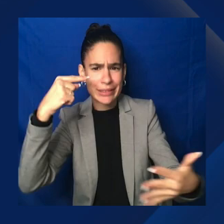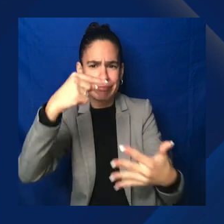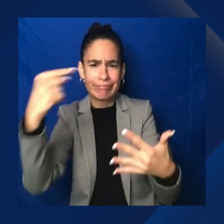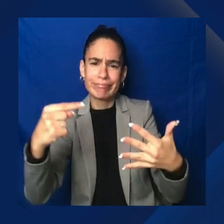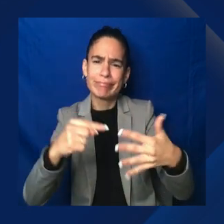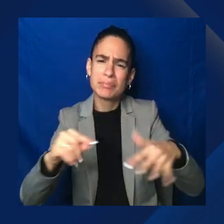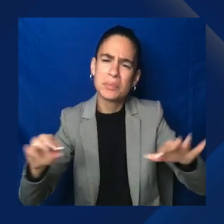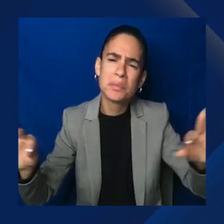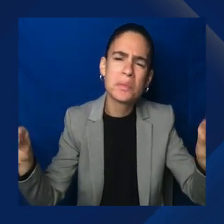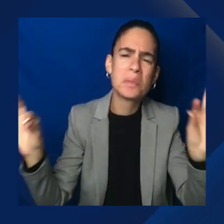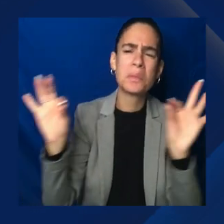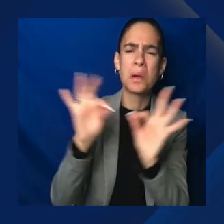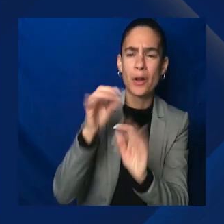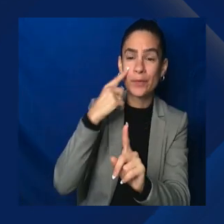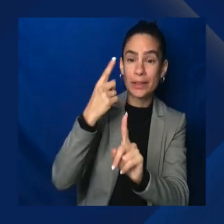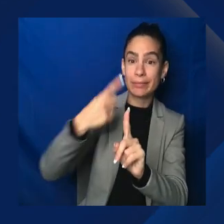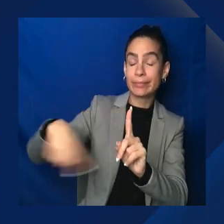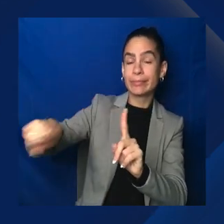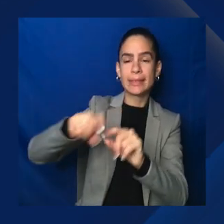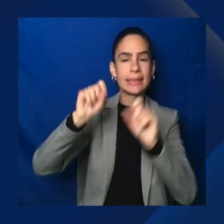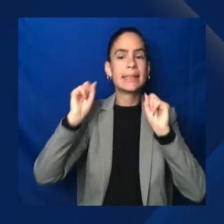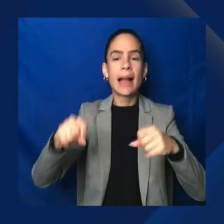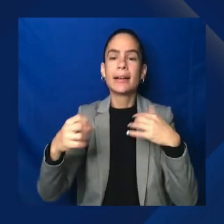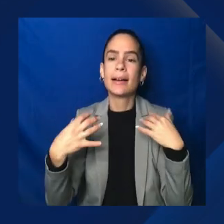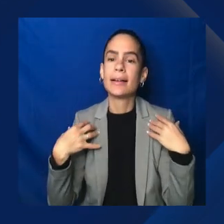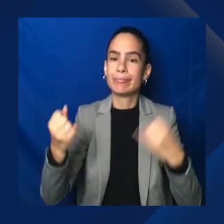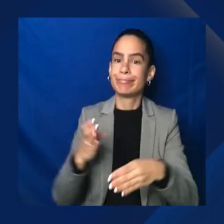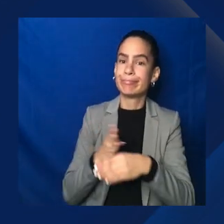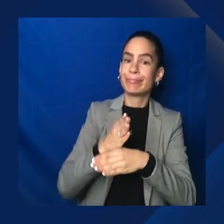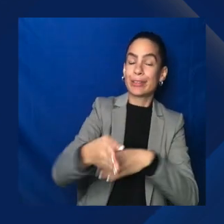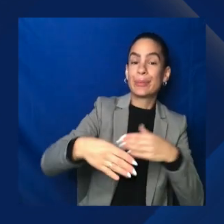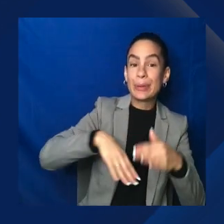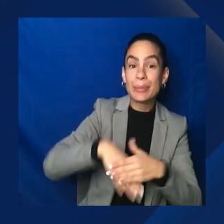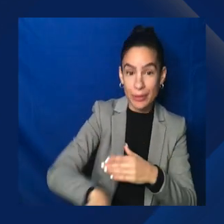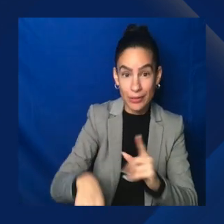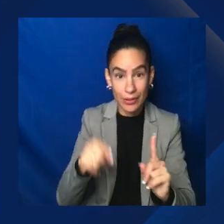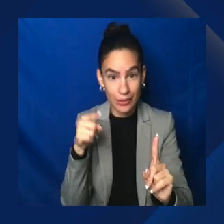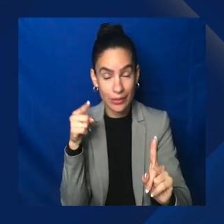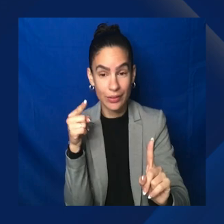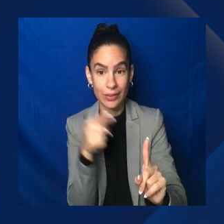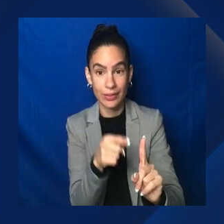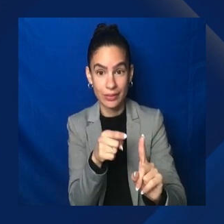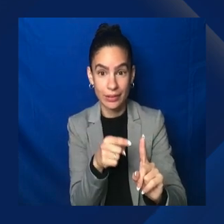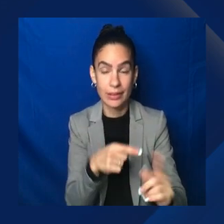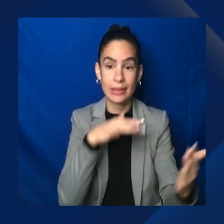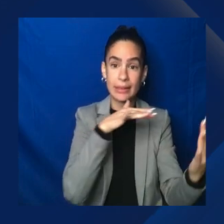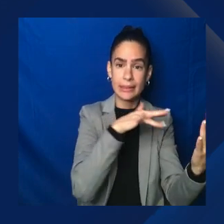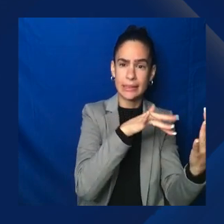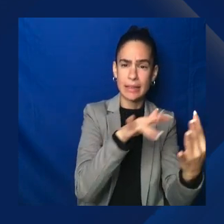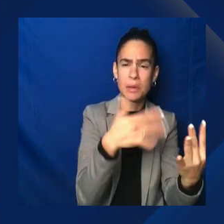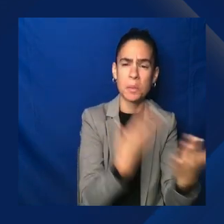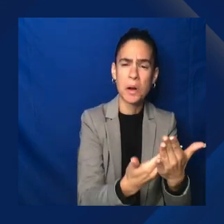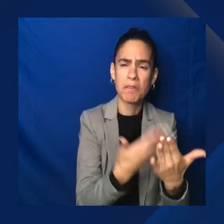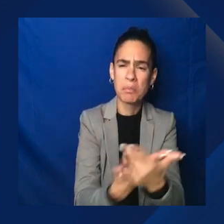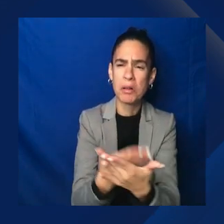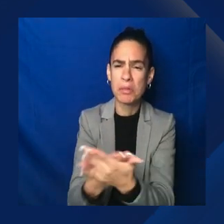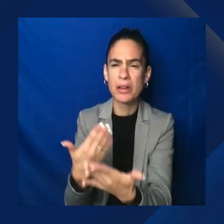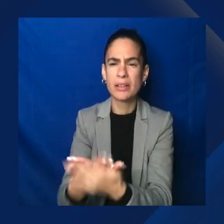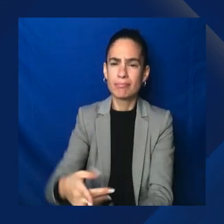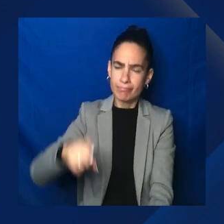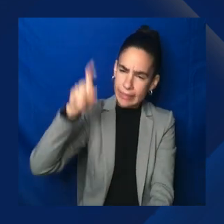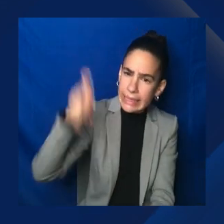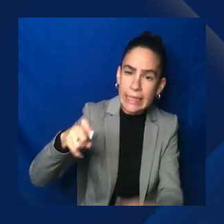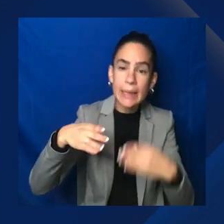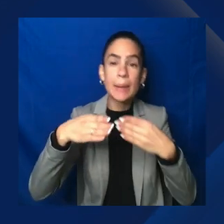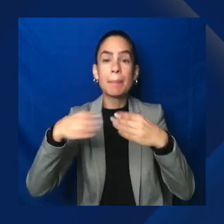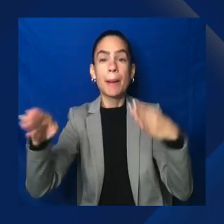recover after childbirth. And these findings signify the need for public health nurses and others to be mindful